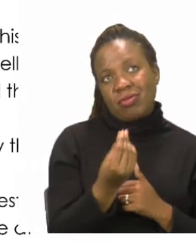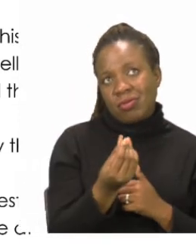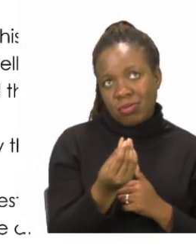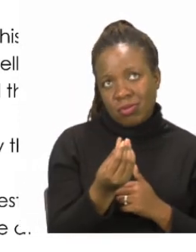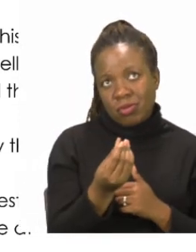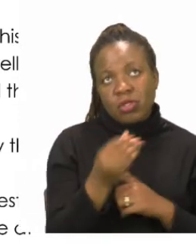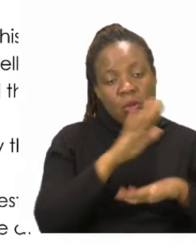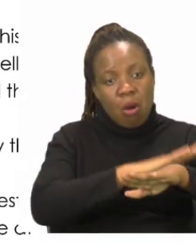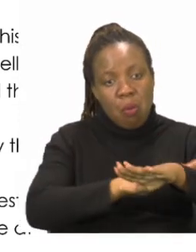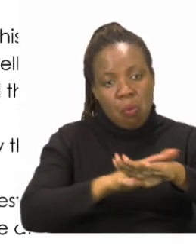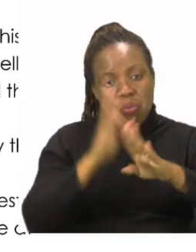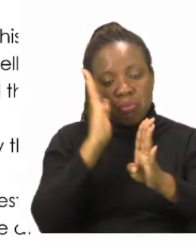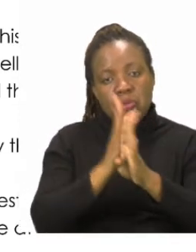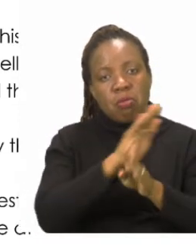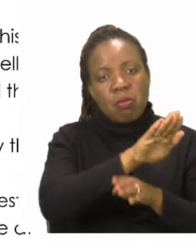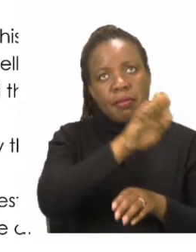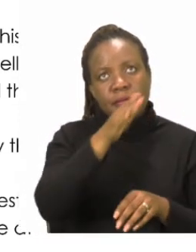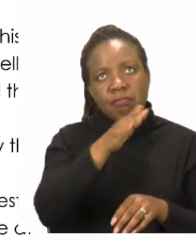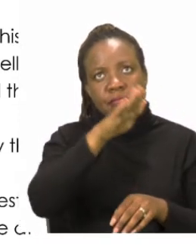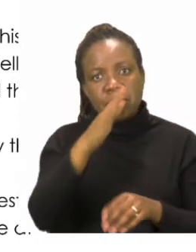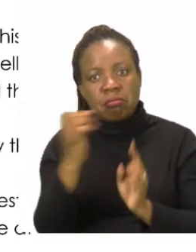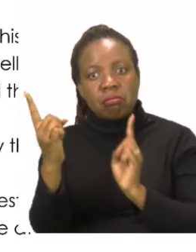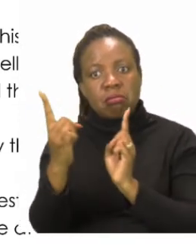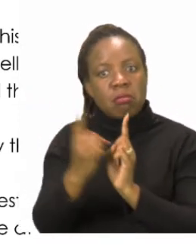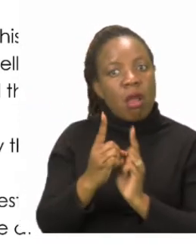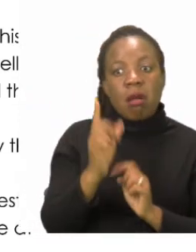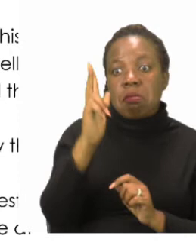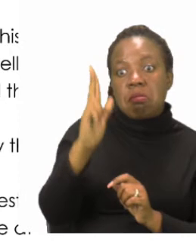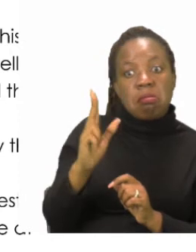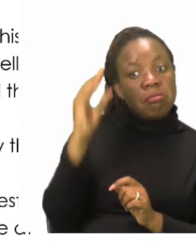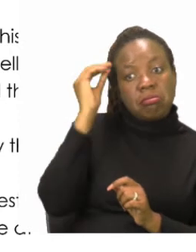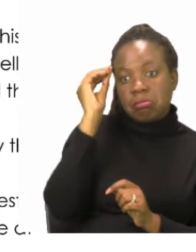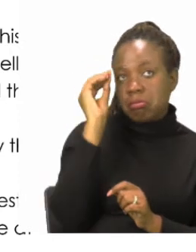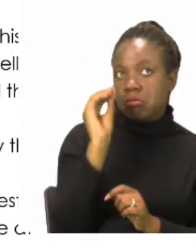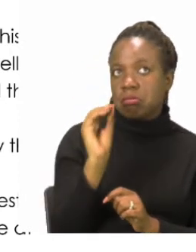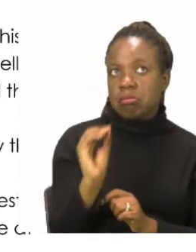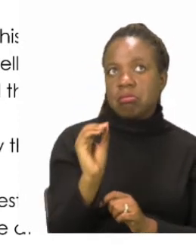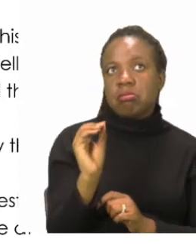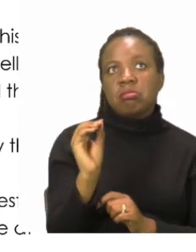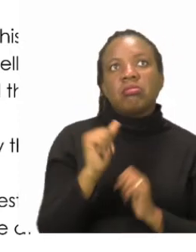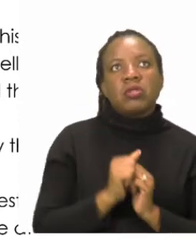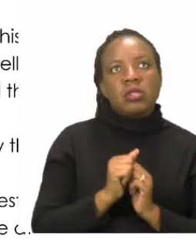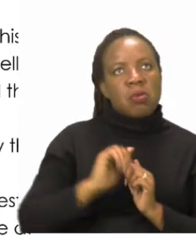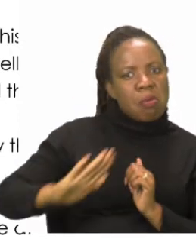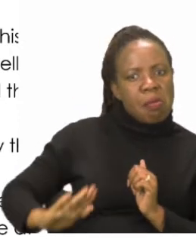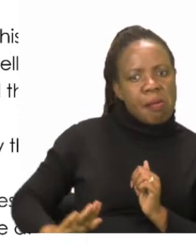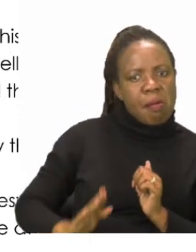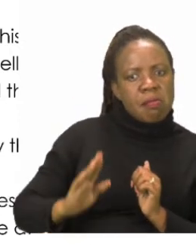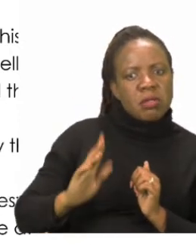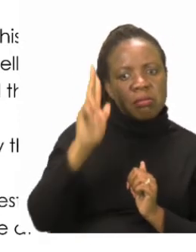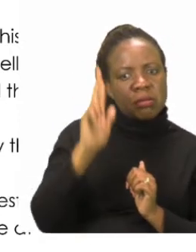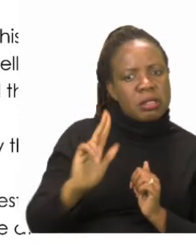the way to the market, he met a strange traveler who wanted to buy his cow for